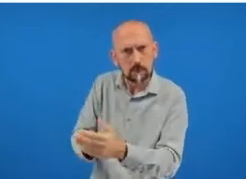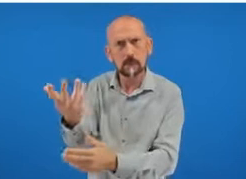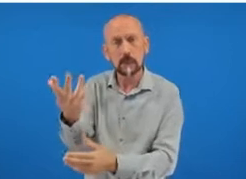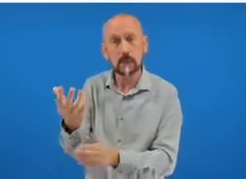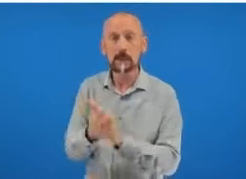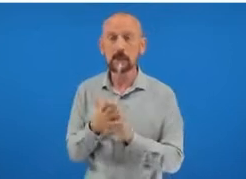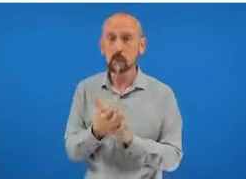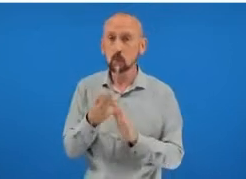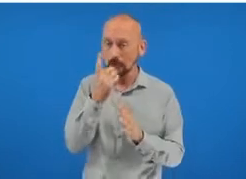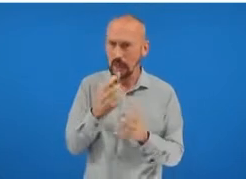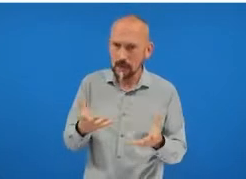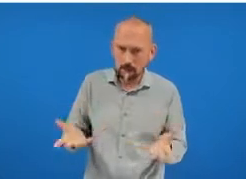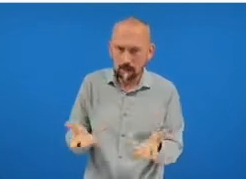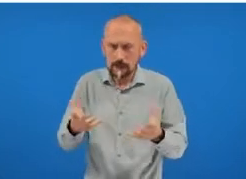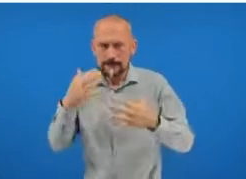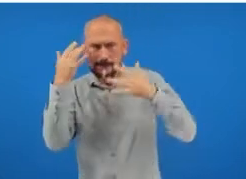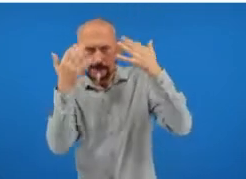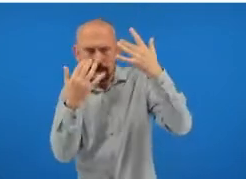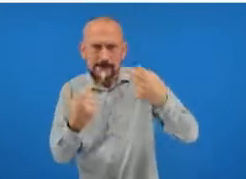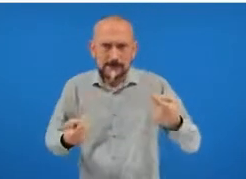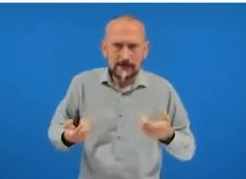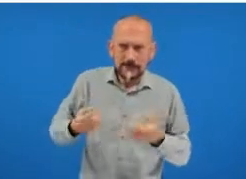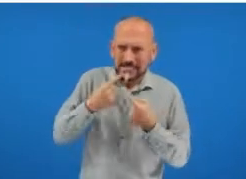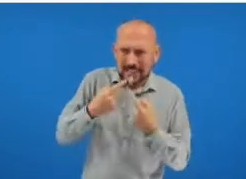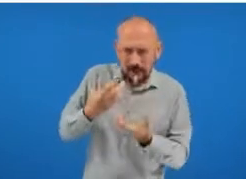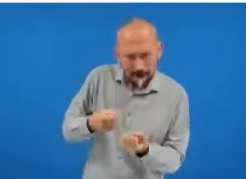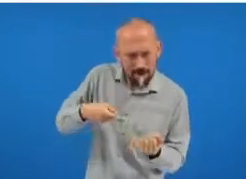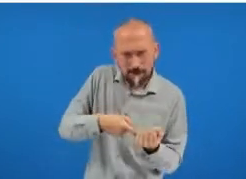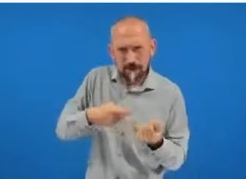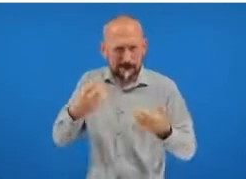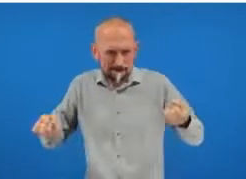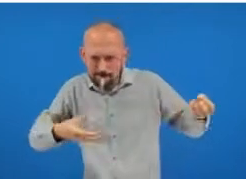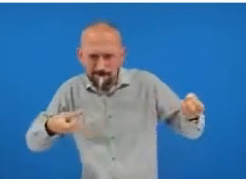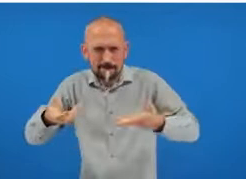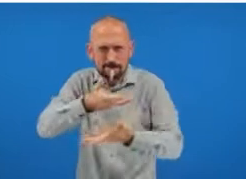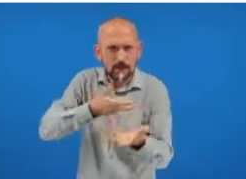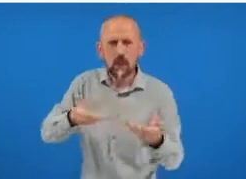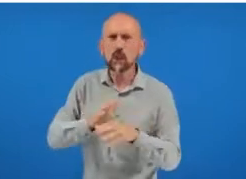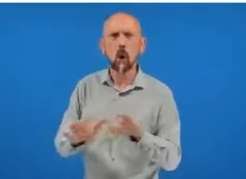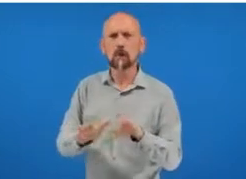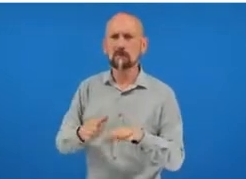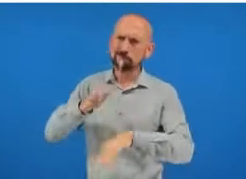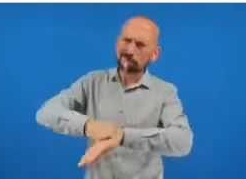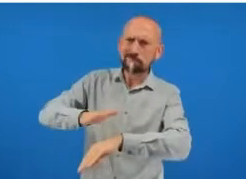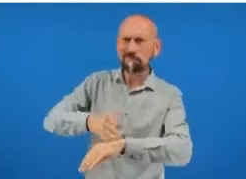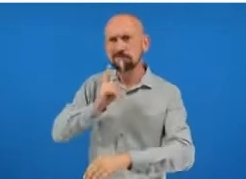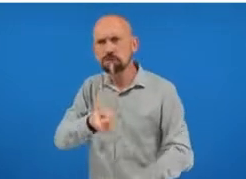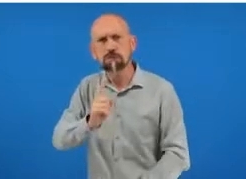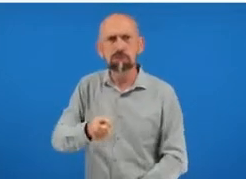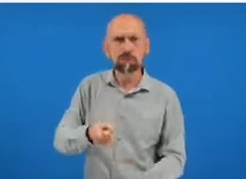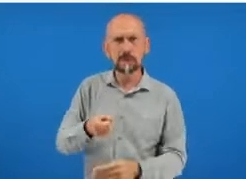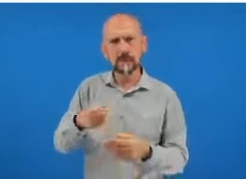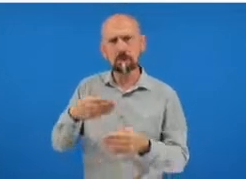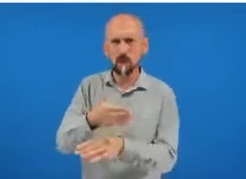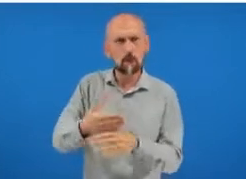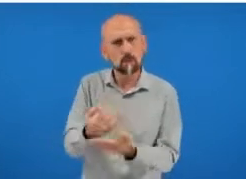of exploration with the data, rather than a sort of punitive performance mode, which, as